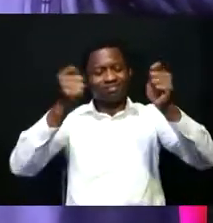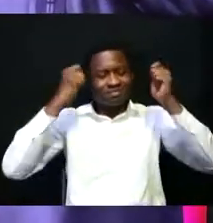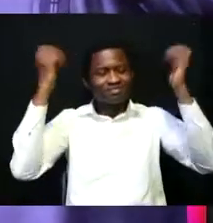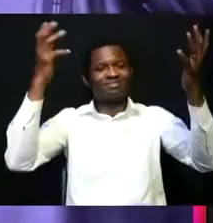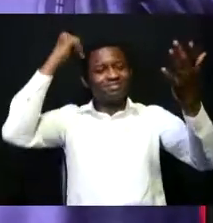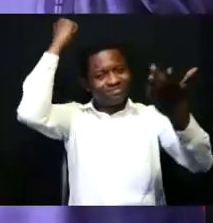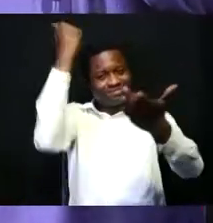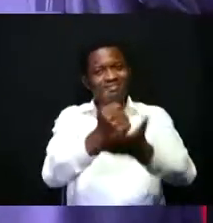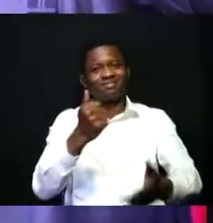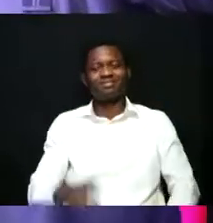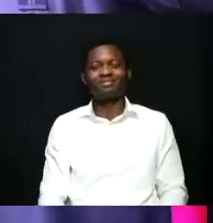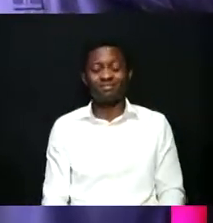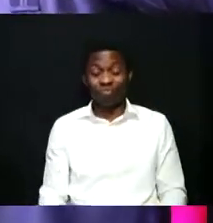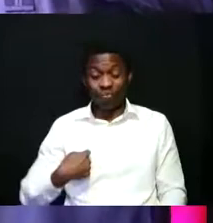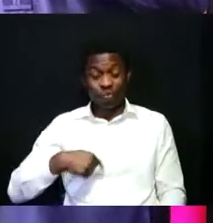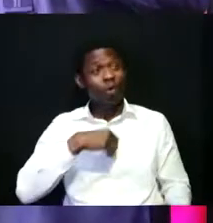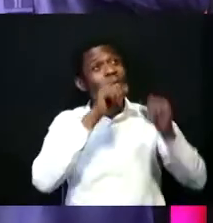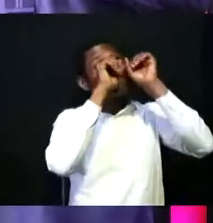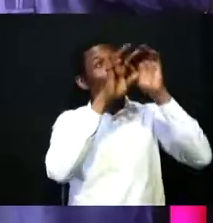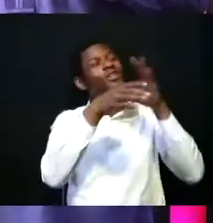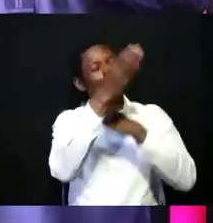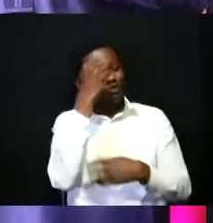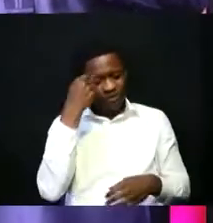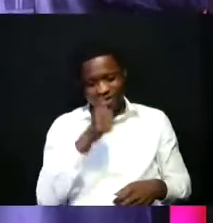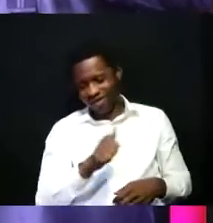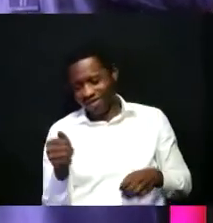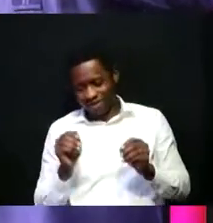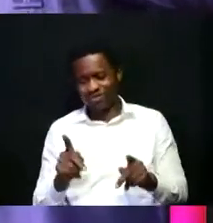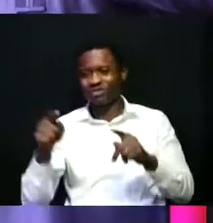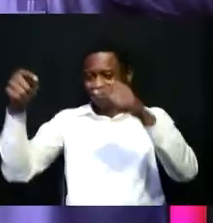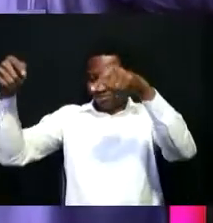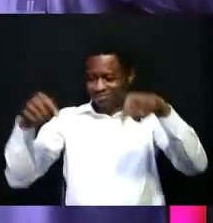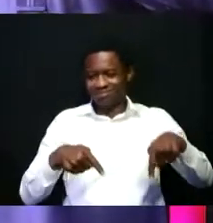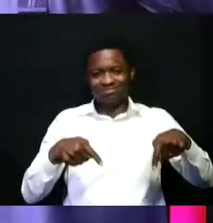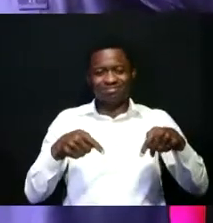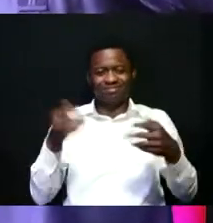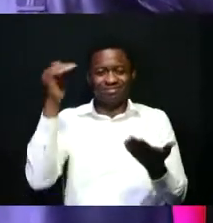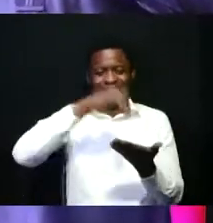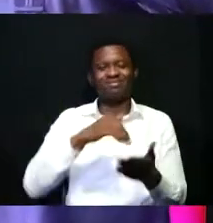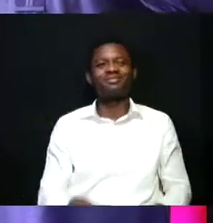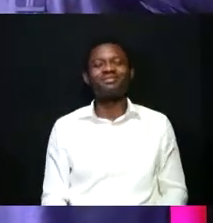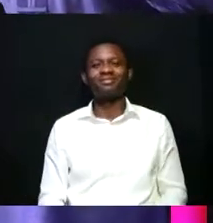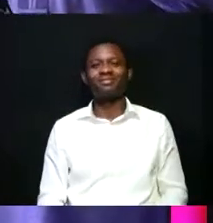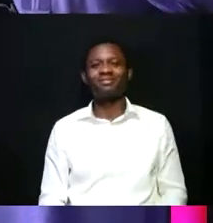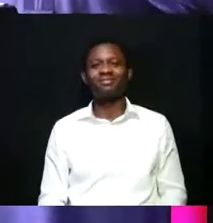Hallelujah. Amen. We want to bless God for this opportunity to come your way once again.